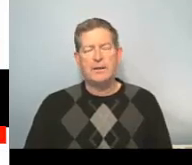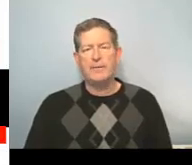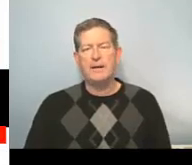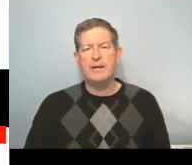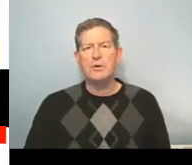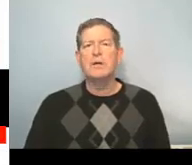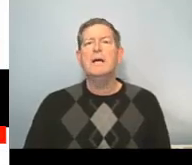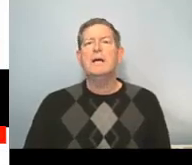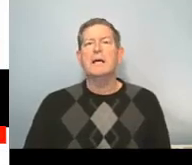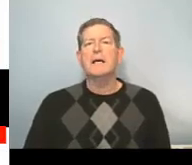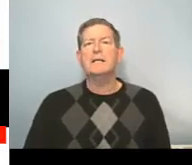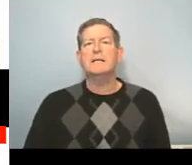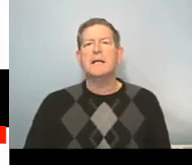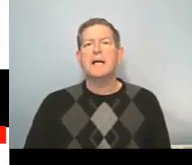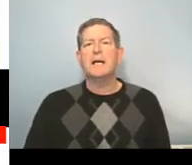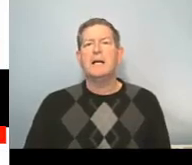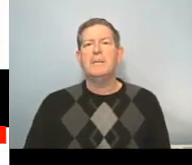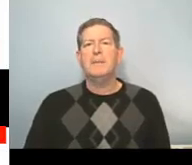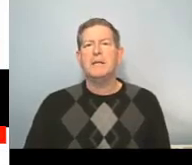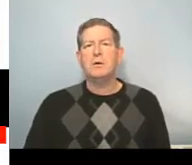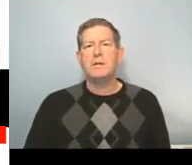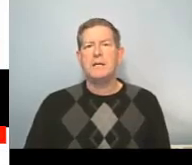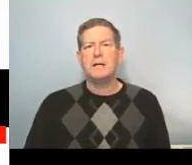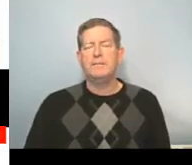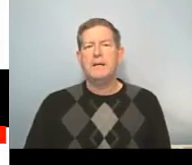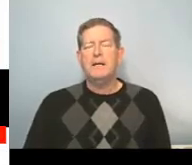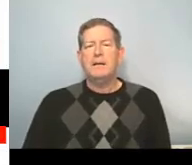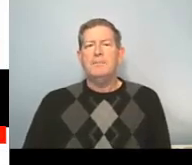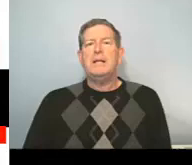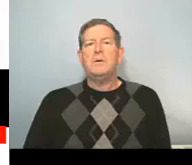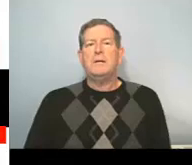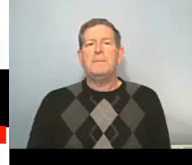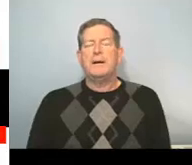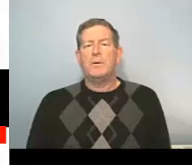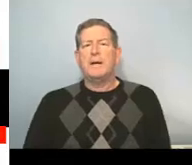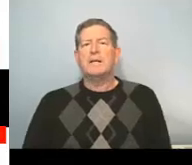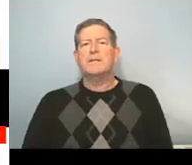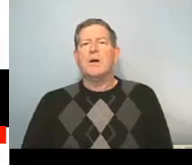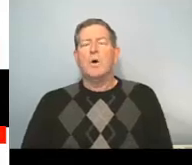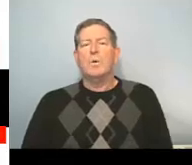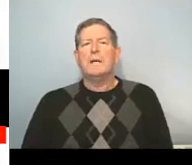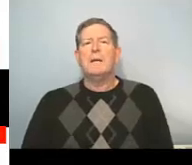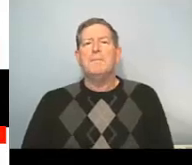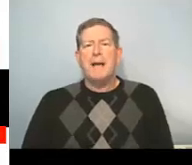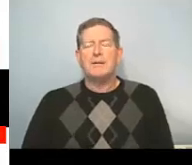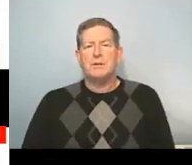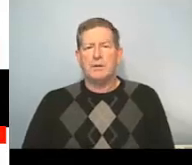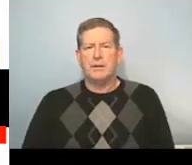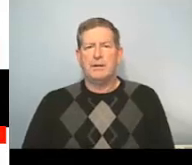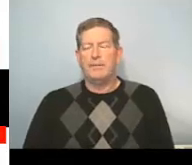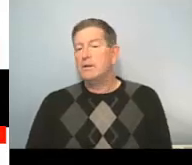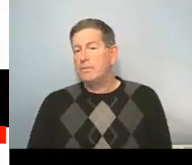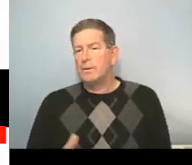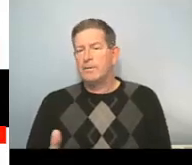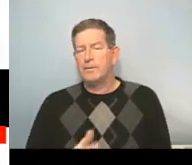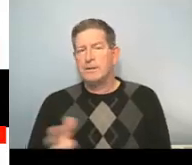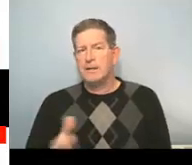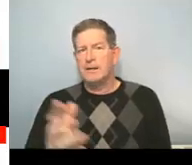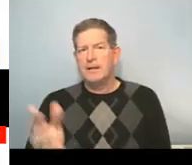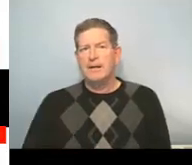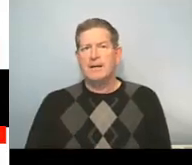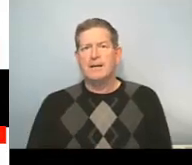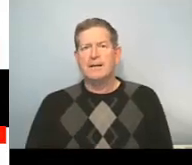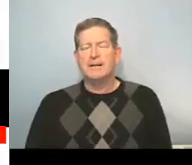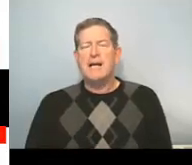las or anything of that nature. Es el mediodía. Mediodía, by the way, is the only masculine of these 4